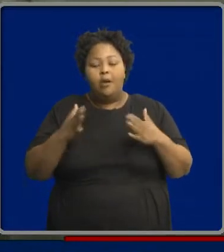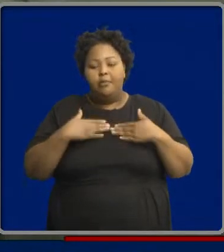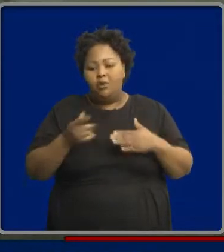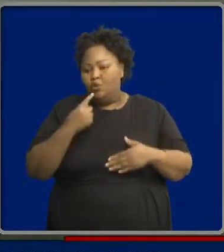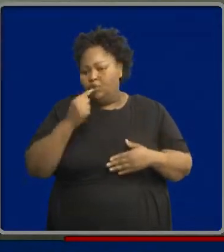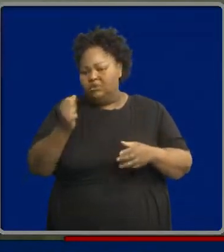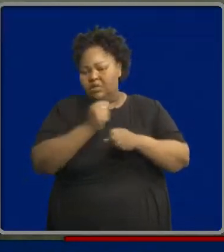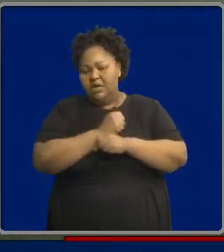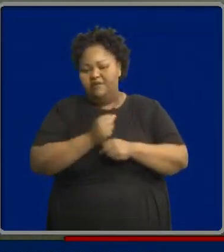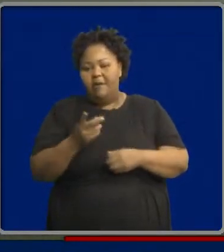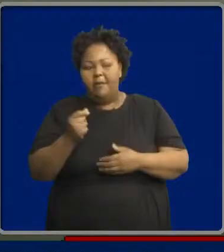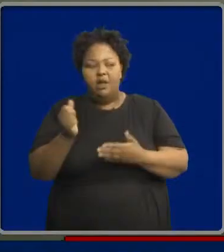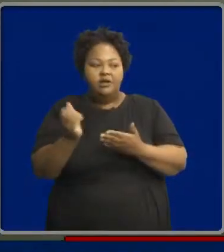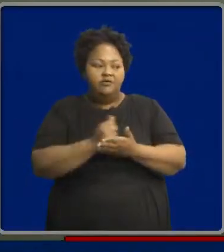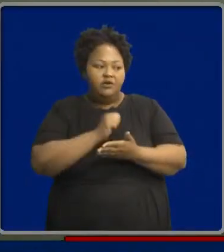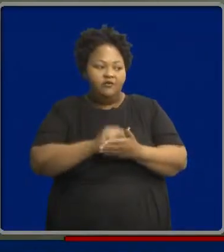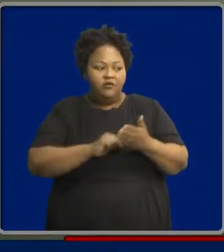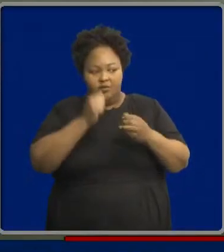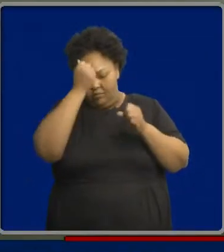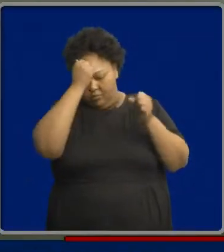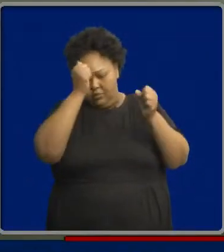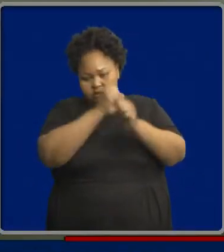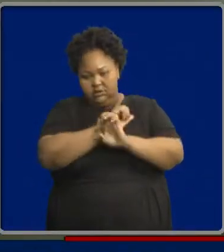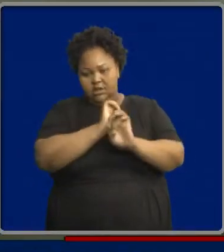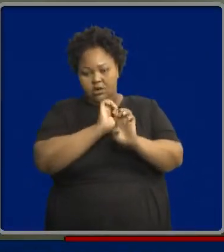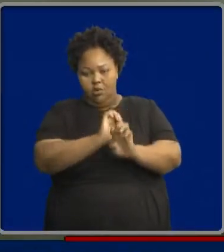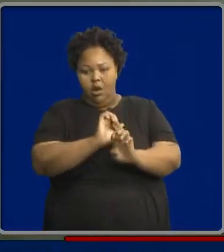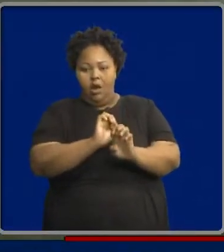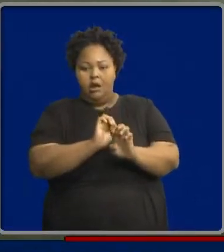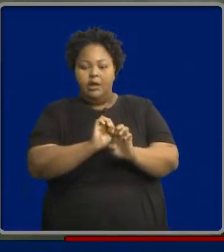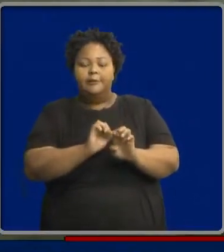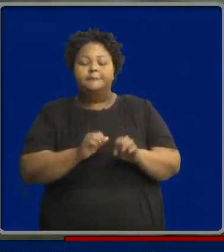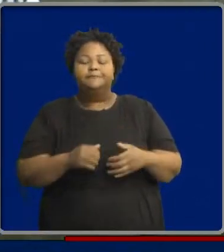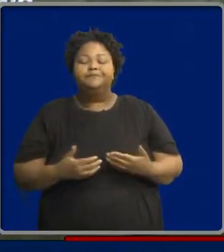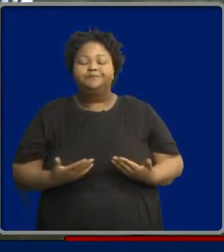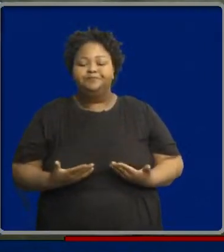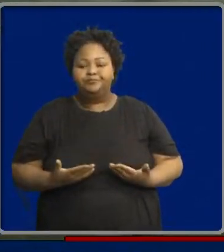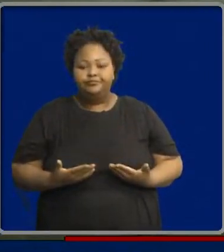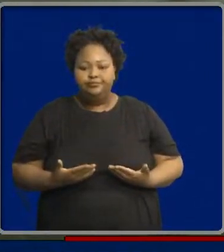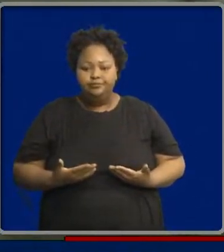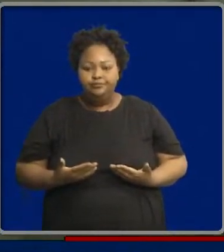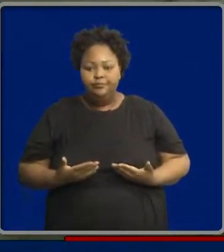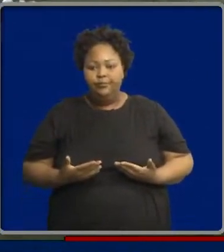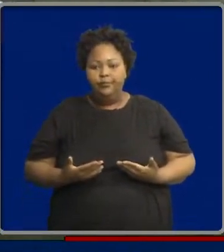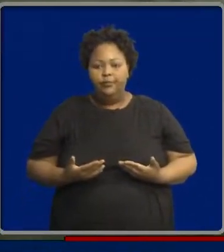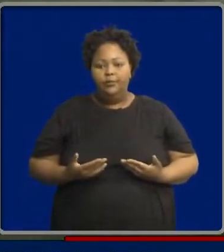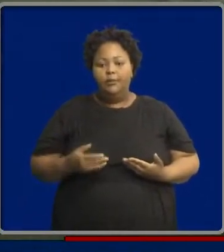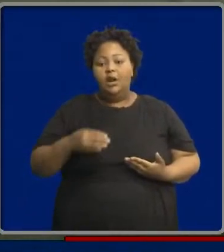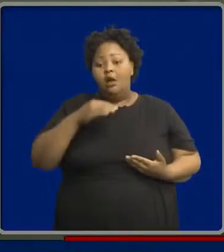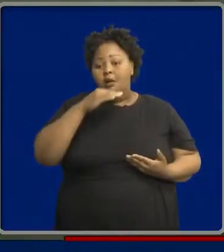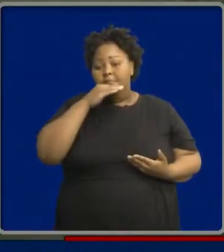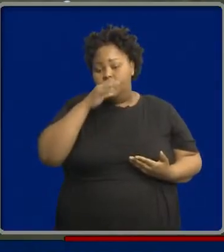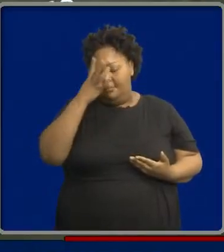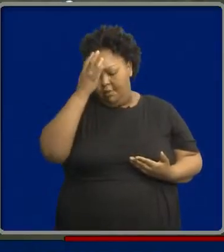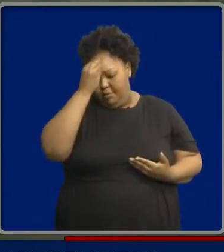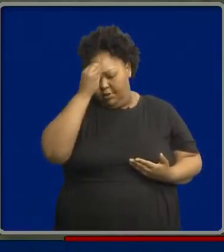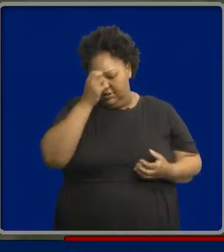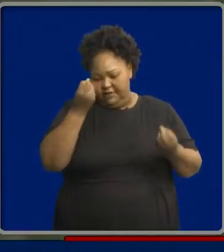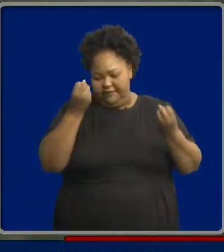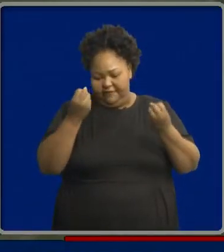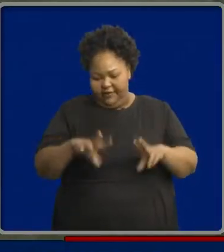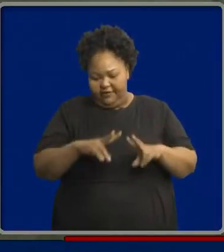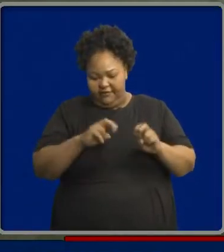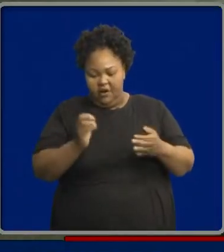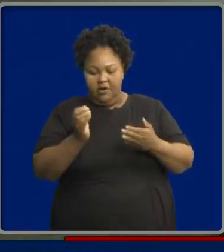wife's statement that their arrest is a result of police frustration at failing to locate Andile. The second accused,